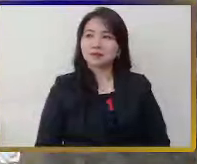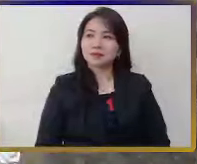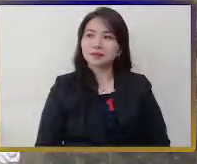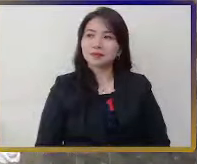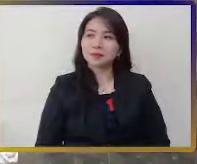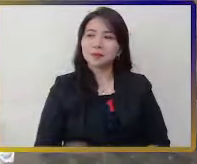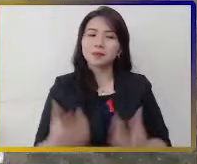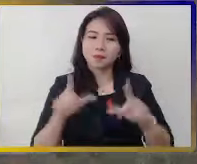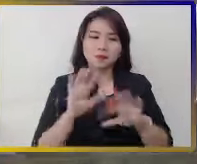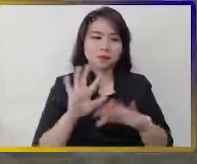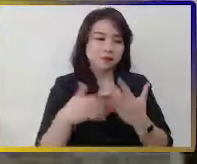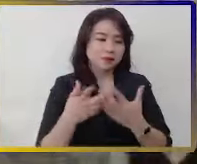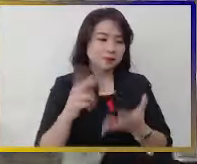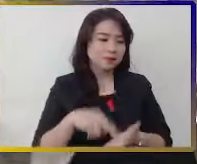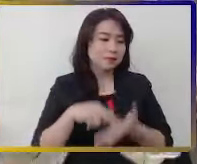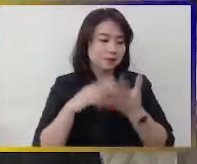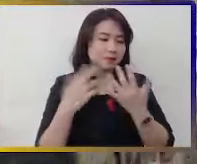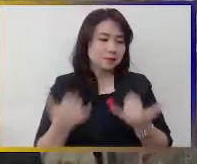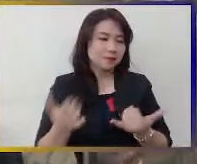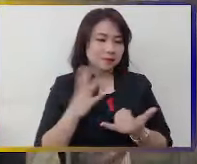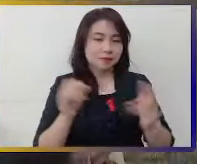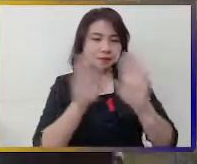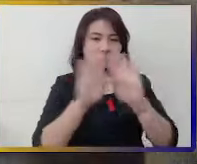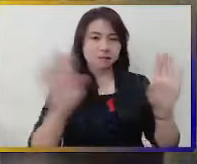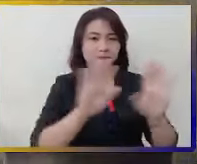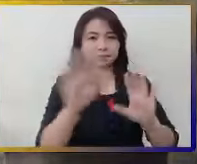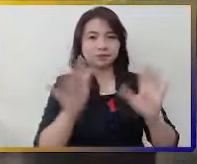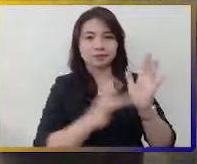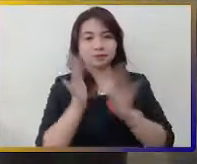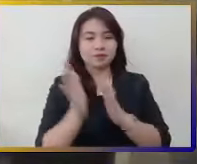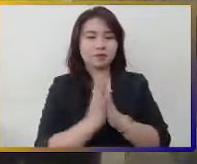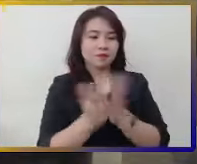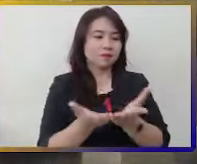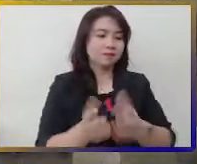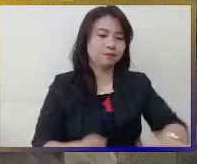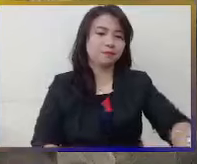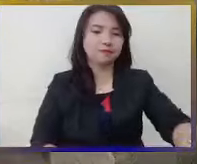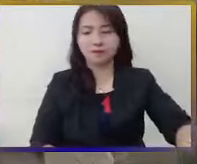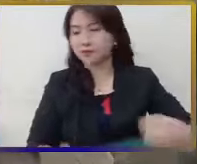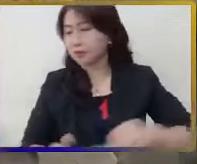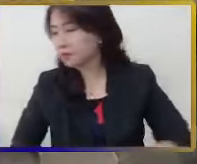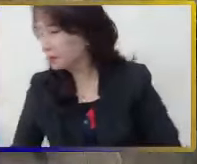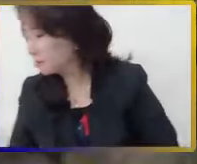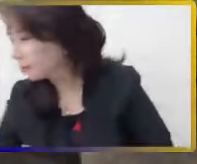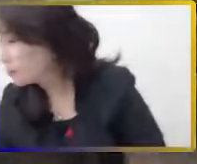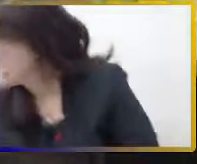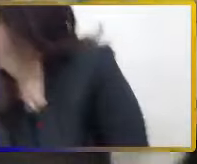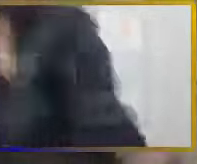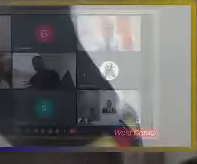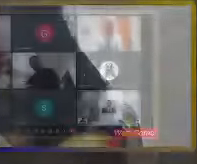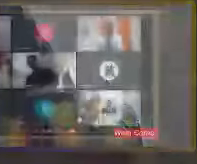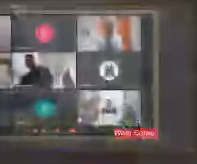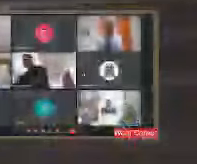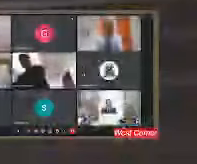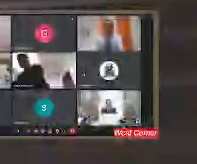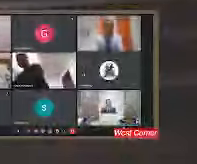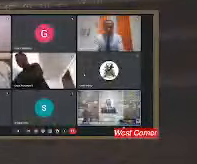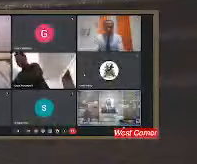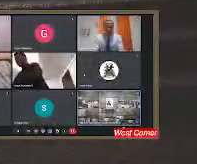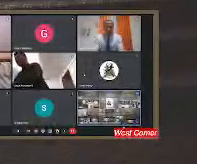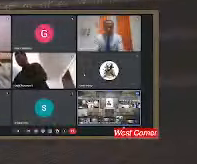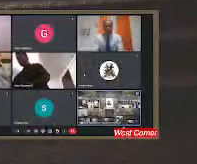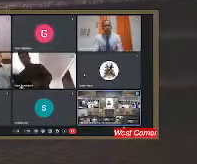Amen. All right, shall we all stand, please, and turn our Bibles in the book of Jeremiah, chapter 1. Jeremiah, chapter